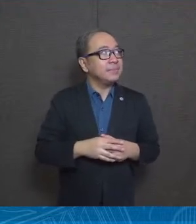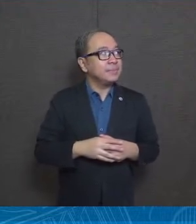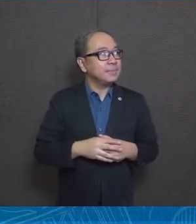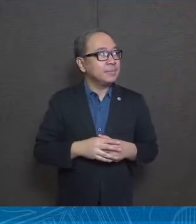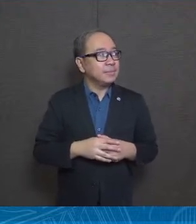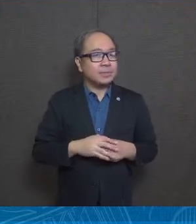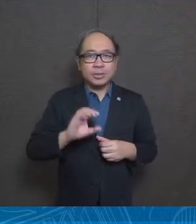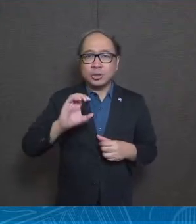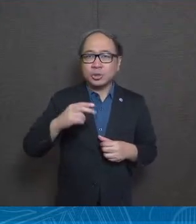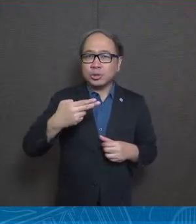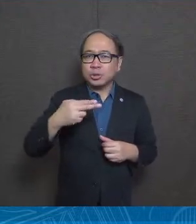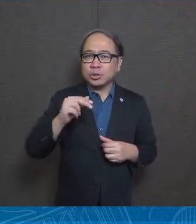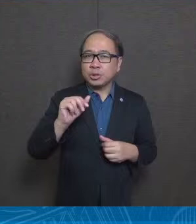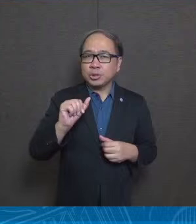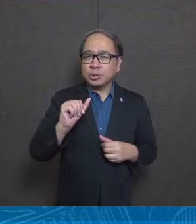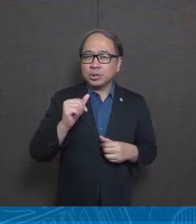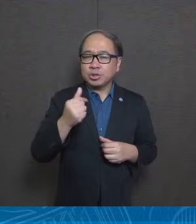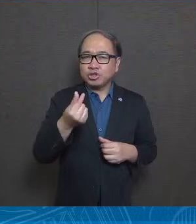Information, data